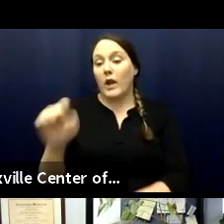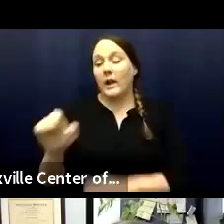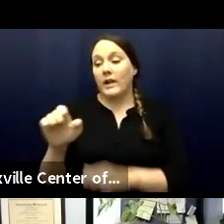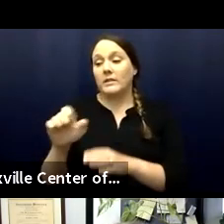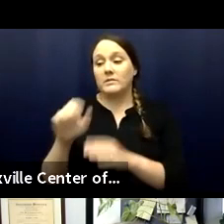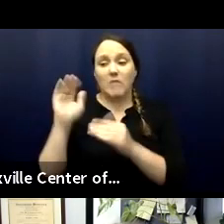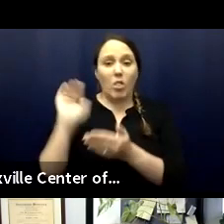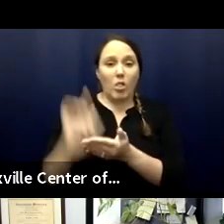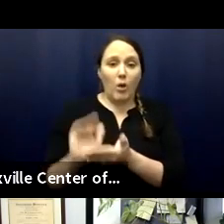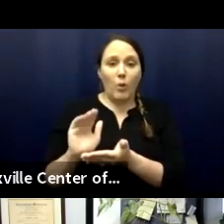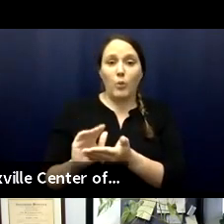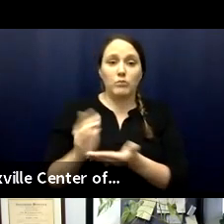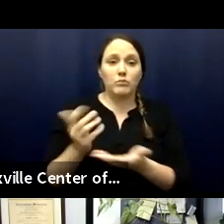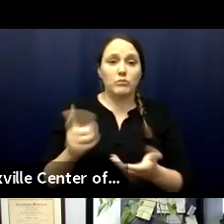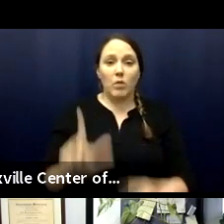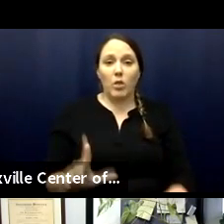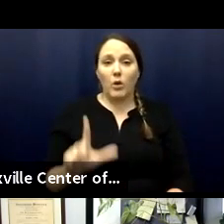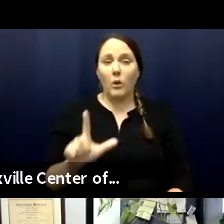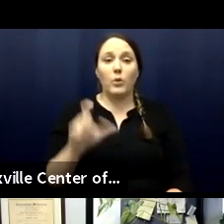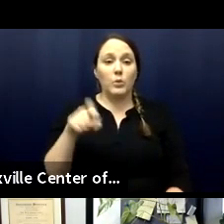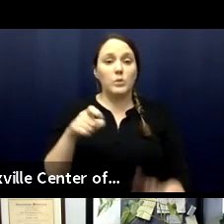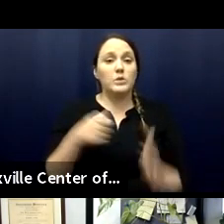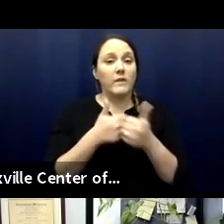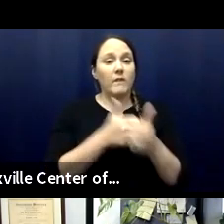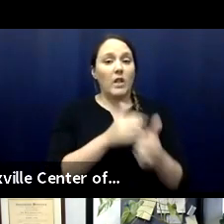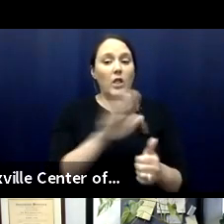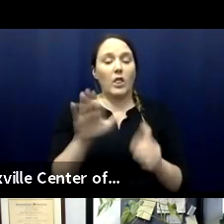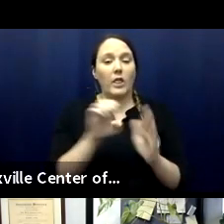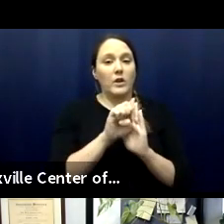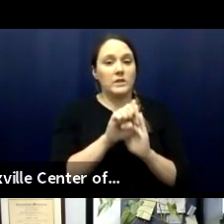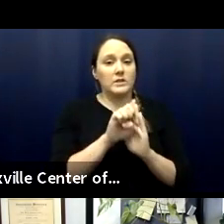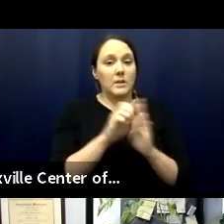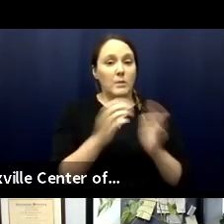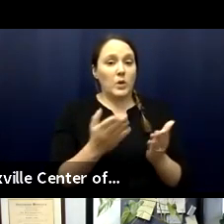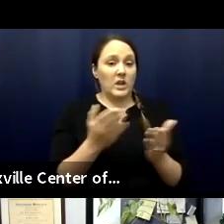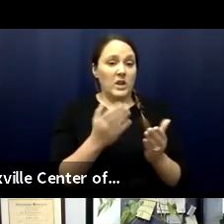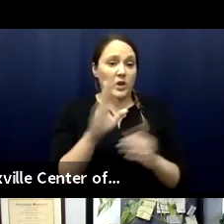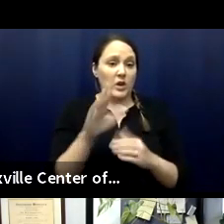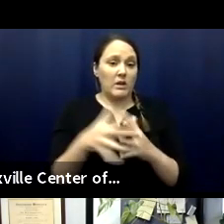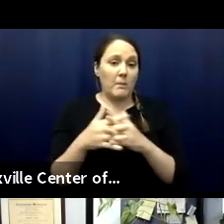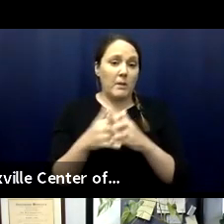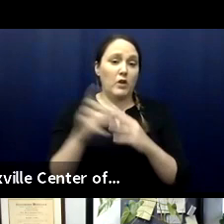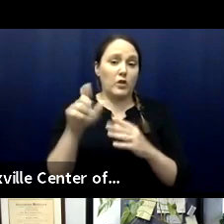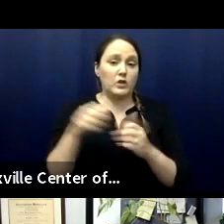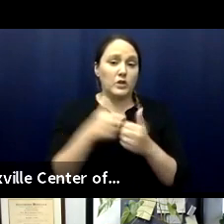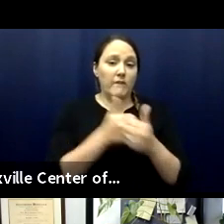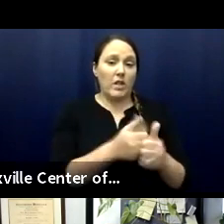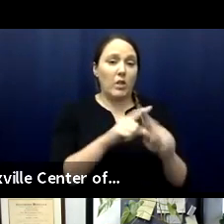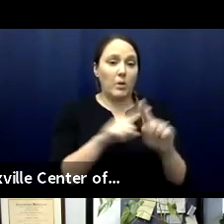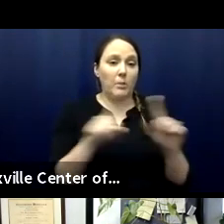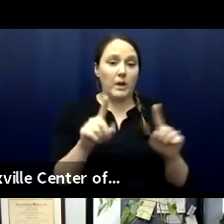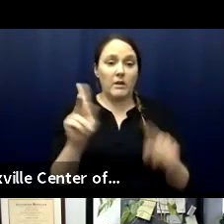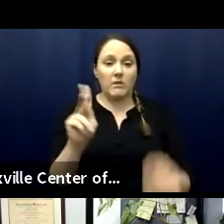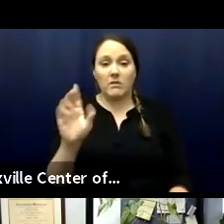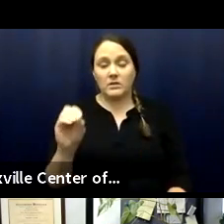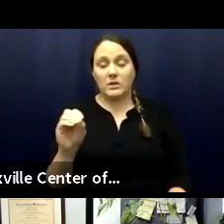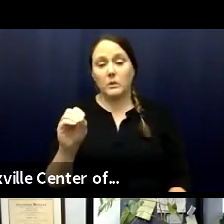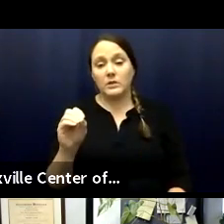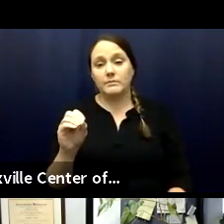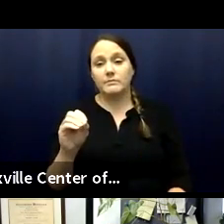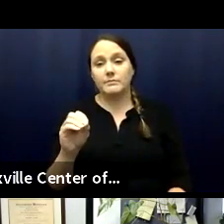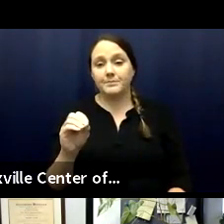I think we should take Sweden's example here in Knox County. Even here in America, I think we ought to follow it. But at the very